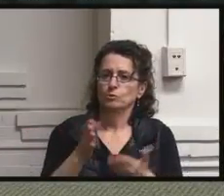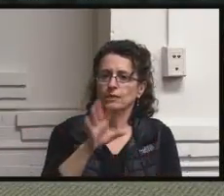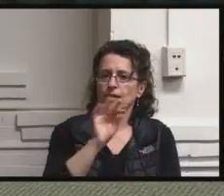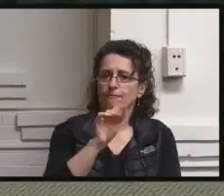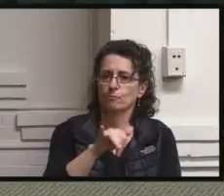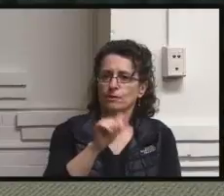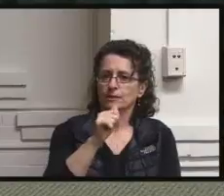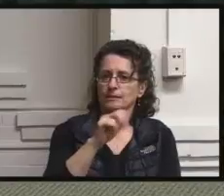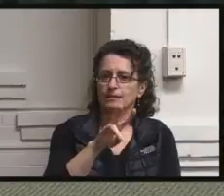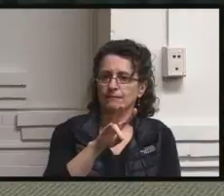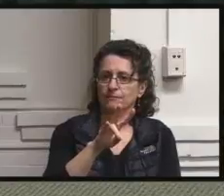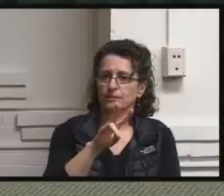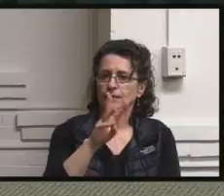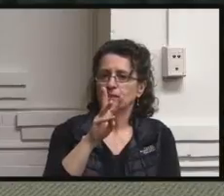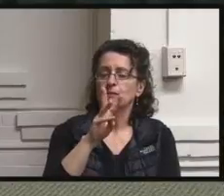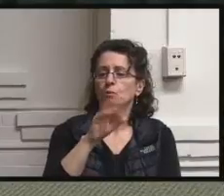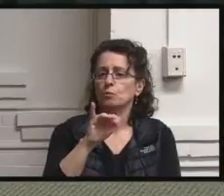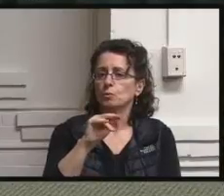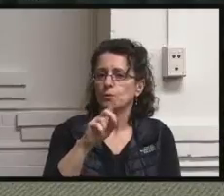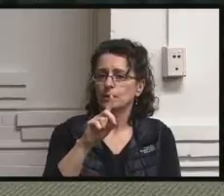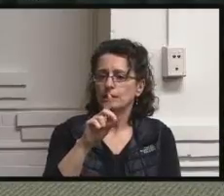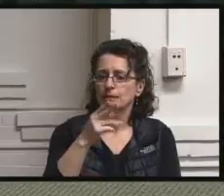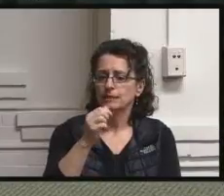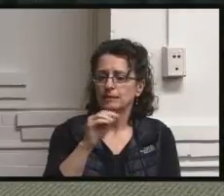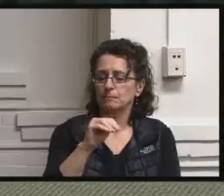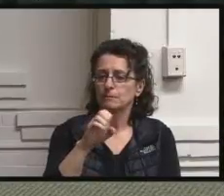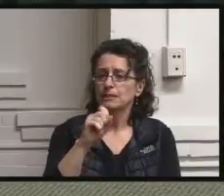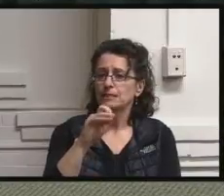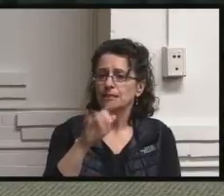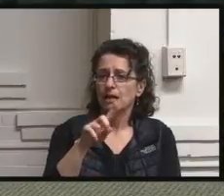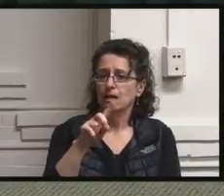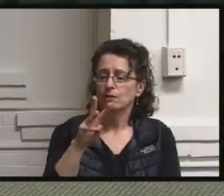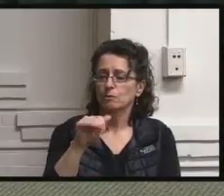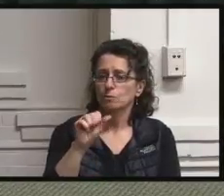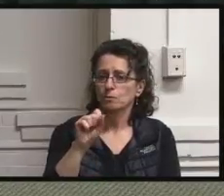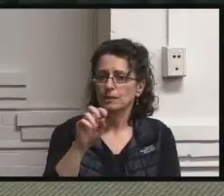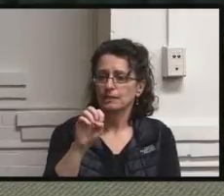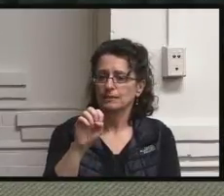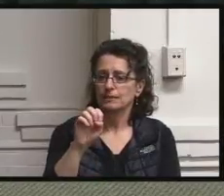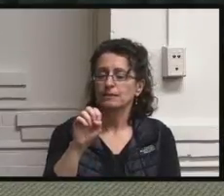Winter Solid Waste Management District budget. Is there any further discussion?